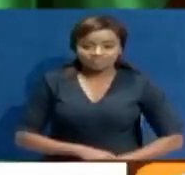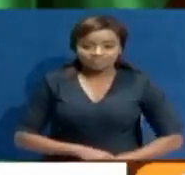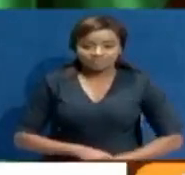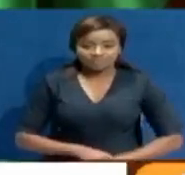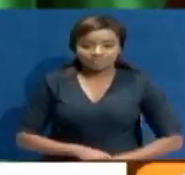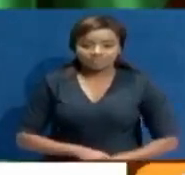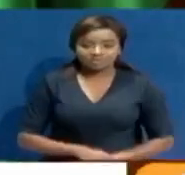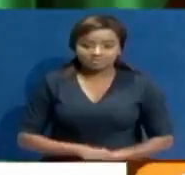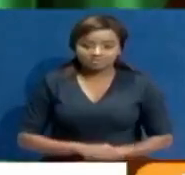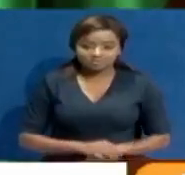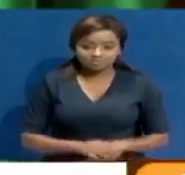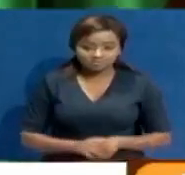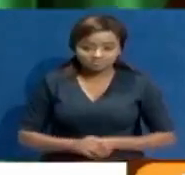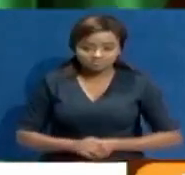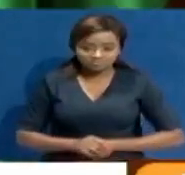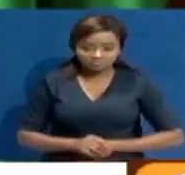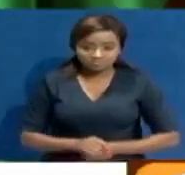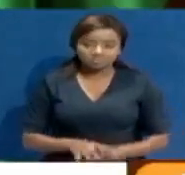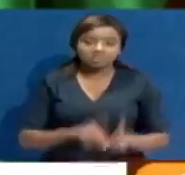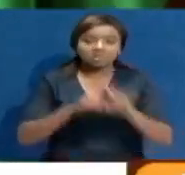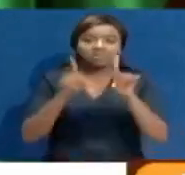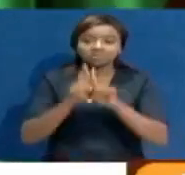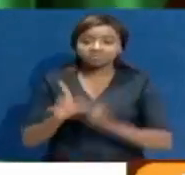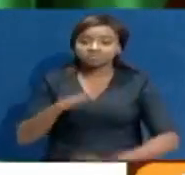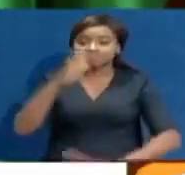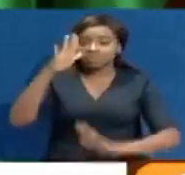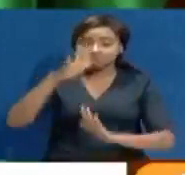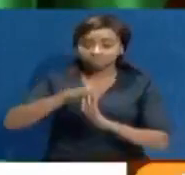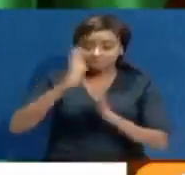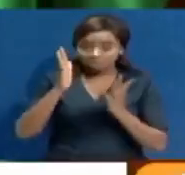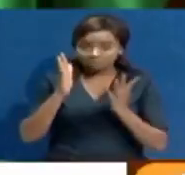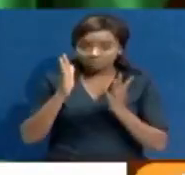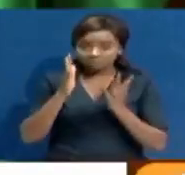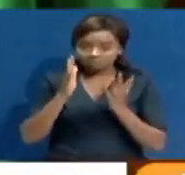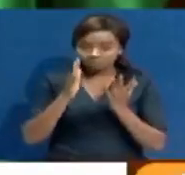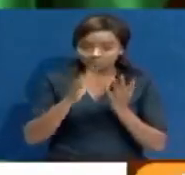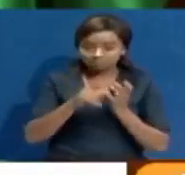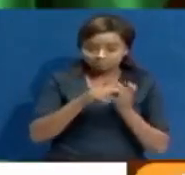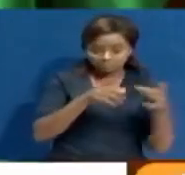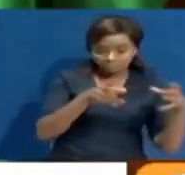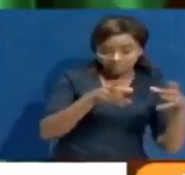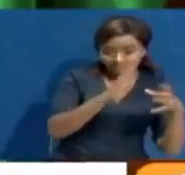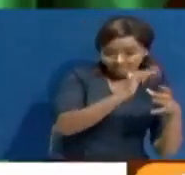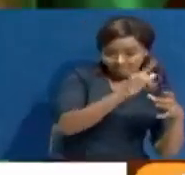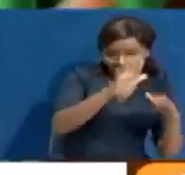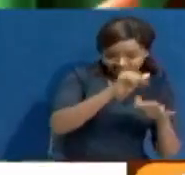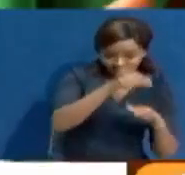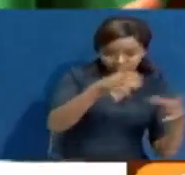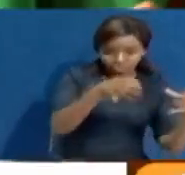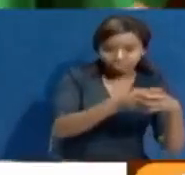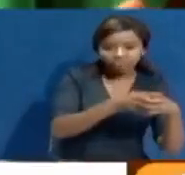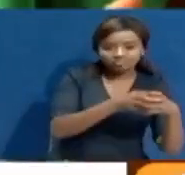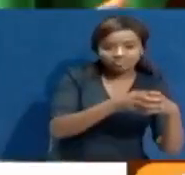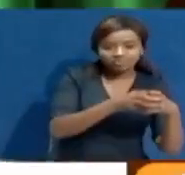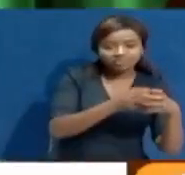not quite sure which are these, but the most hustler-friendly bill that I know is the